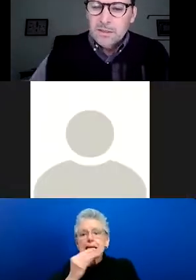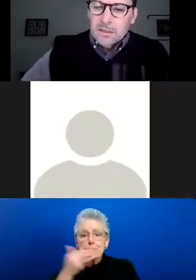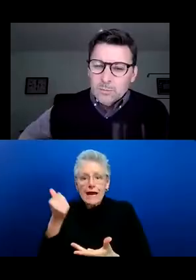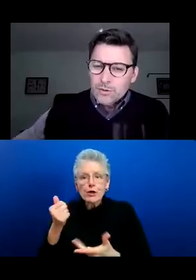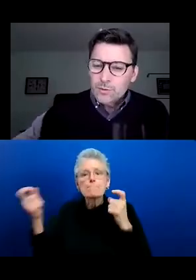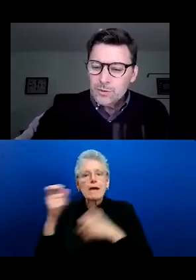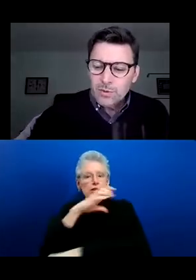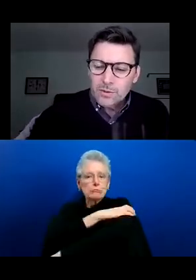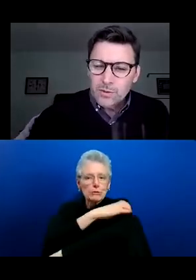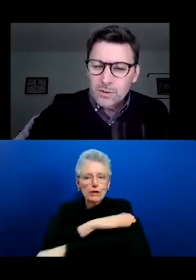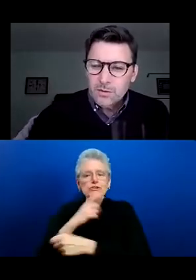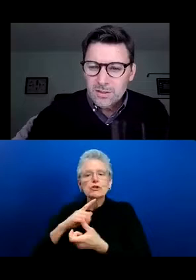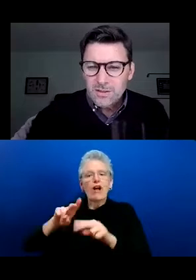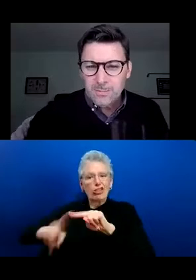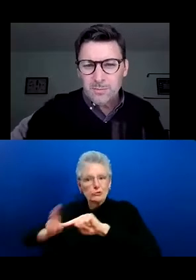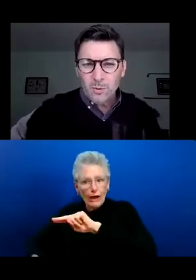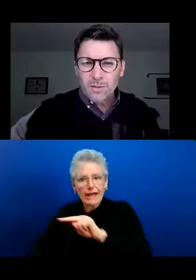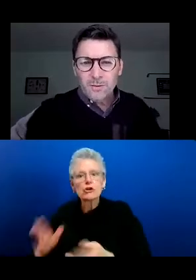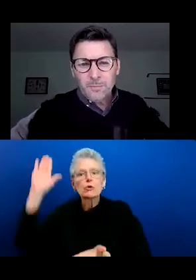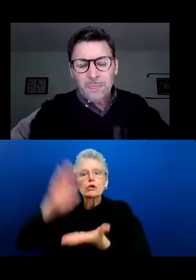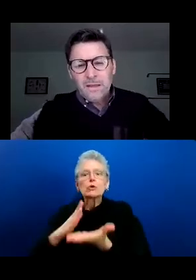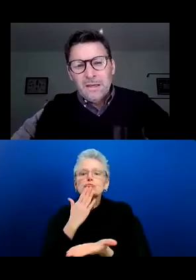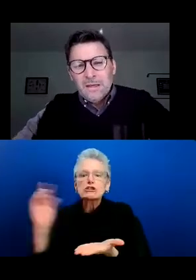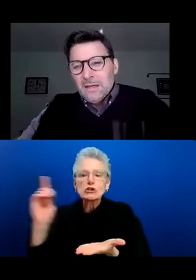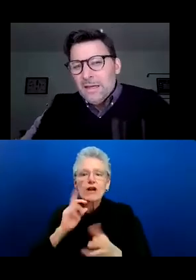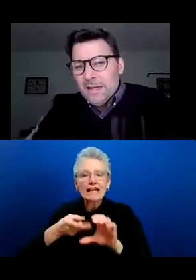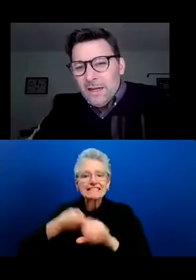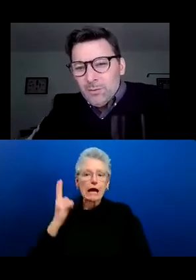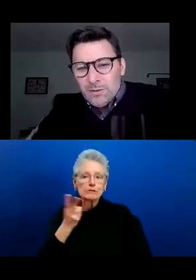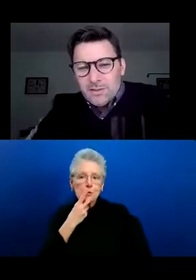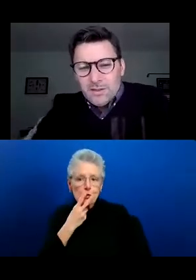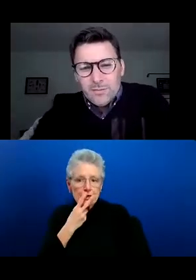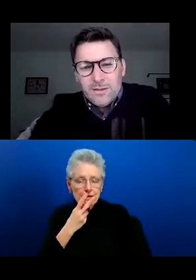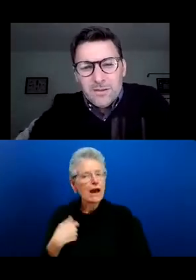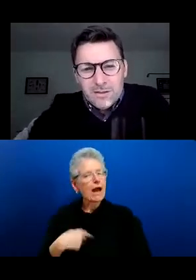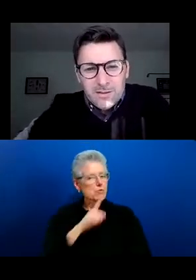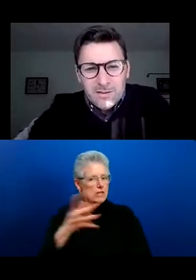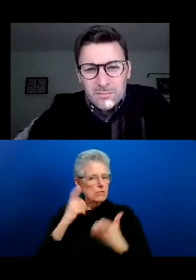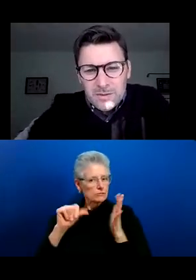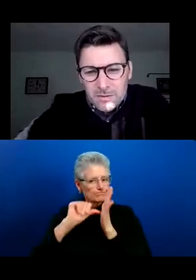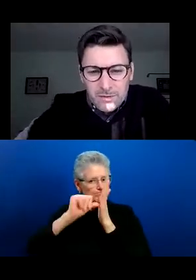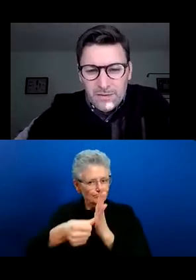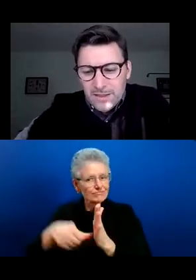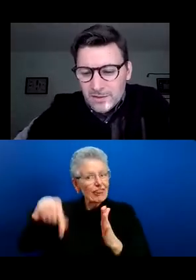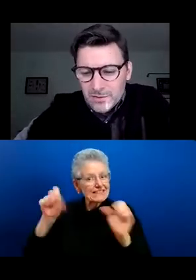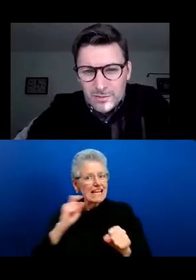weight, reduce your blood sugar, and stop smoking. And I would really tell you, I think this could be simplified